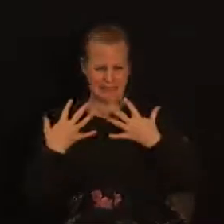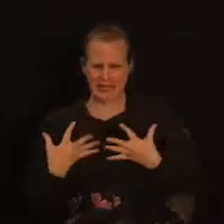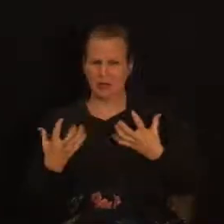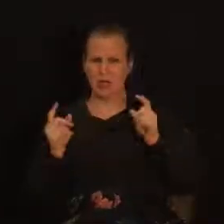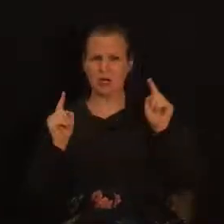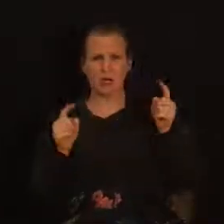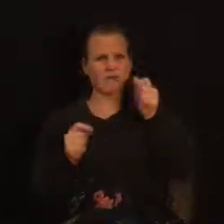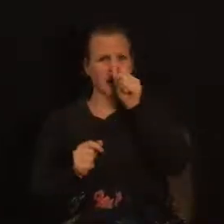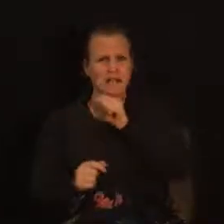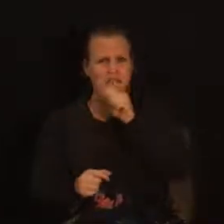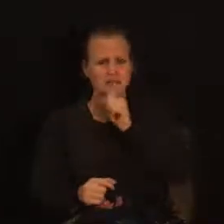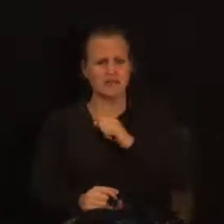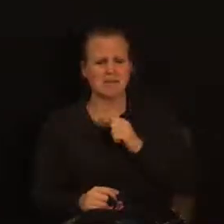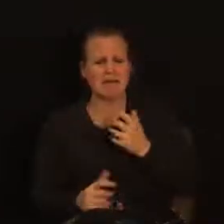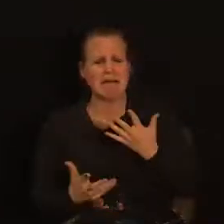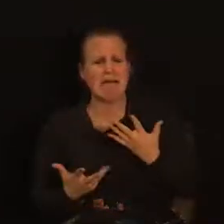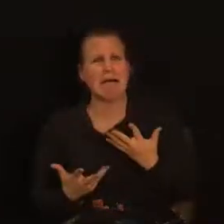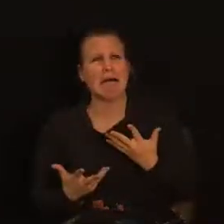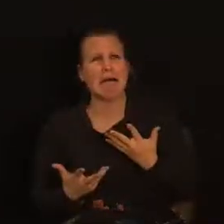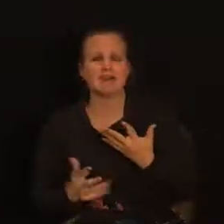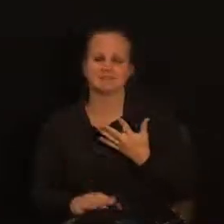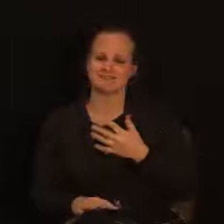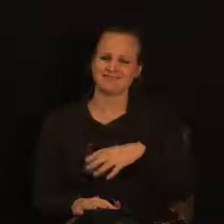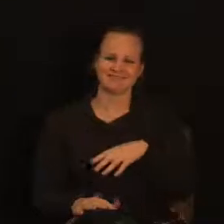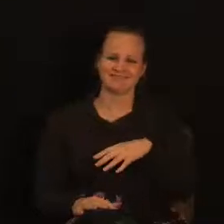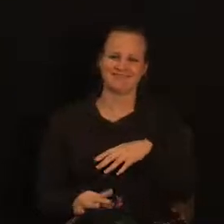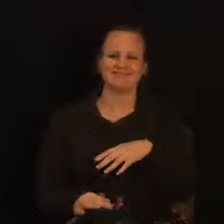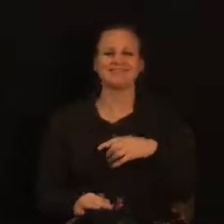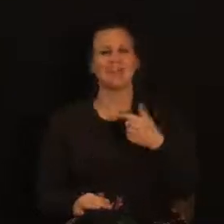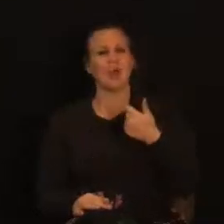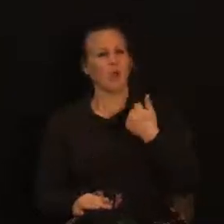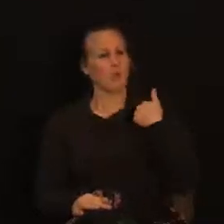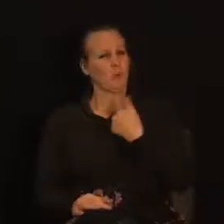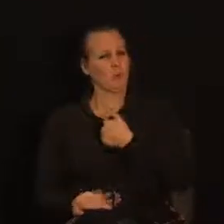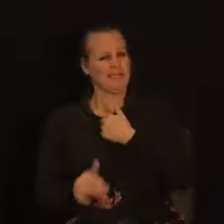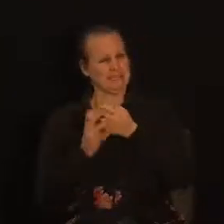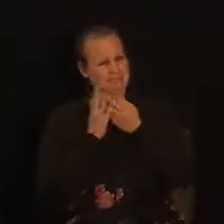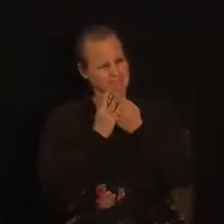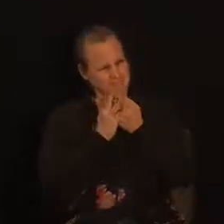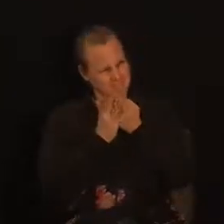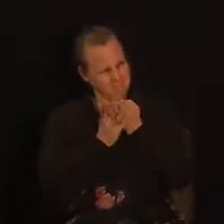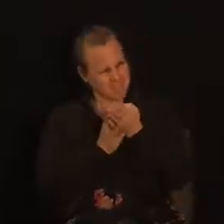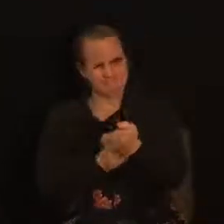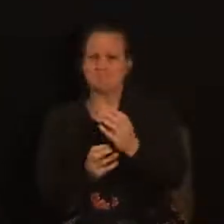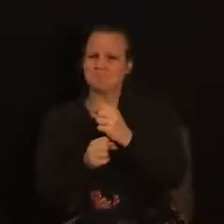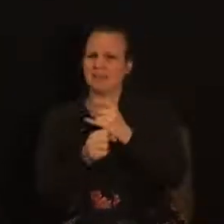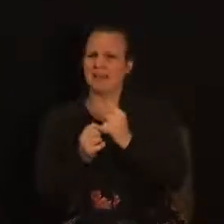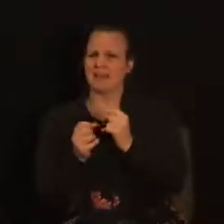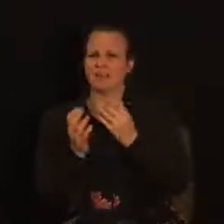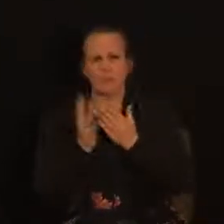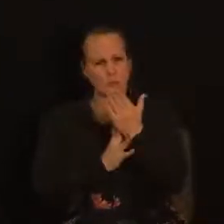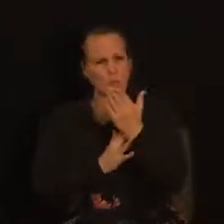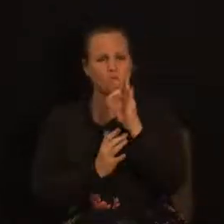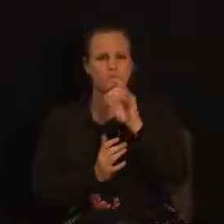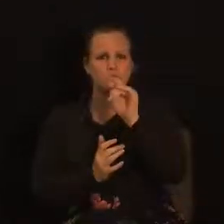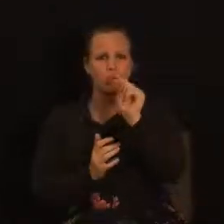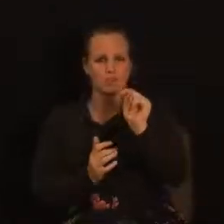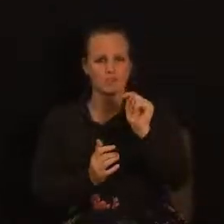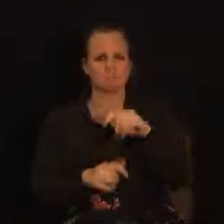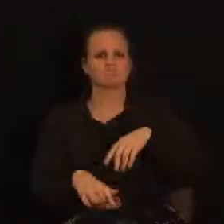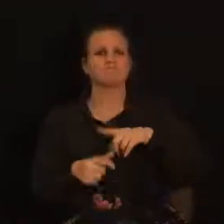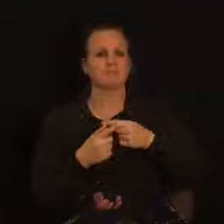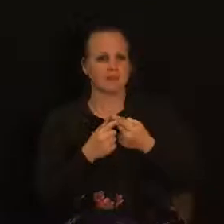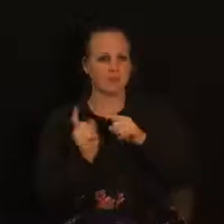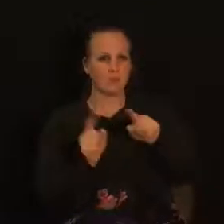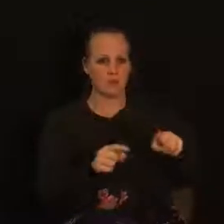cream. But, you know, we persevered, we made it through the fort, and then we went to the mill. And a